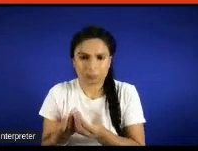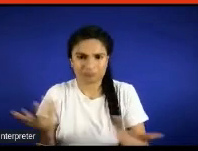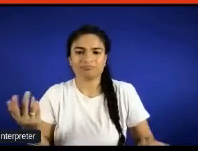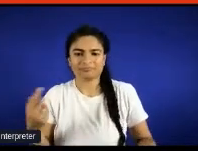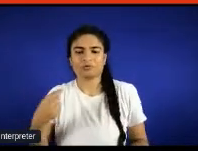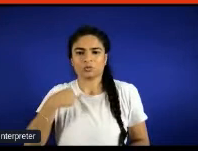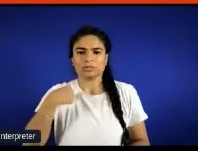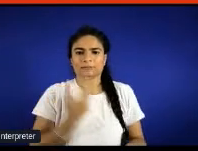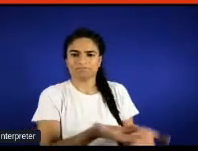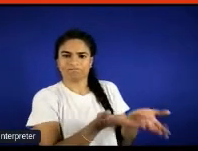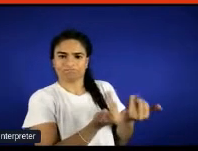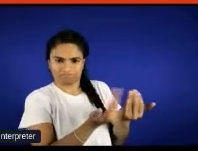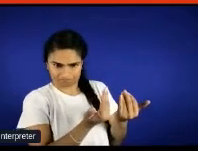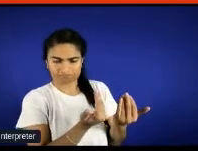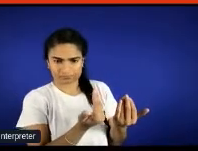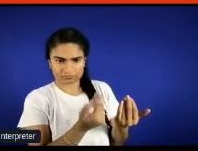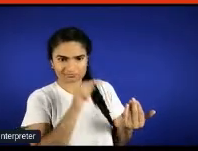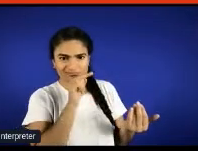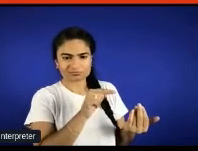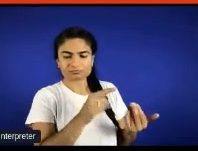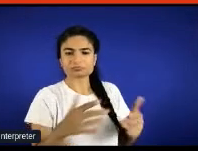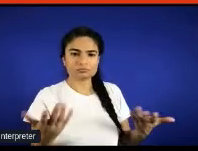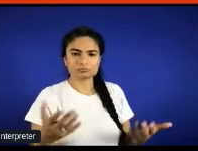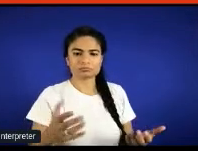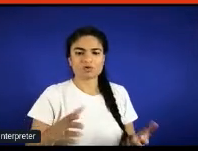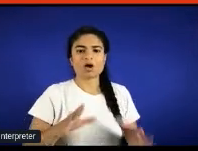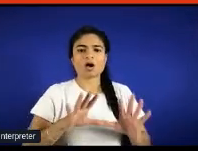through our current facilitators